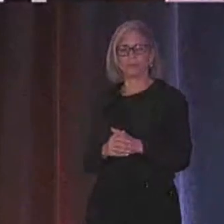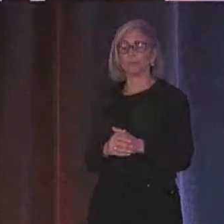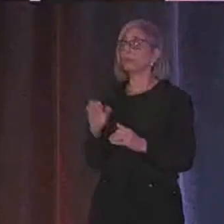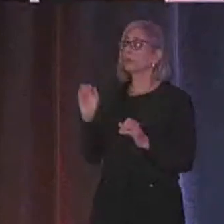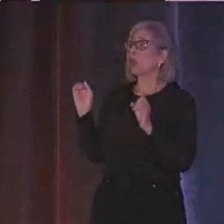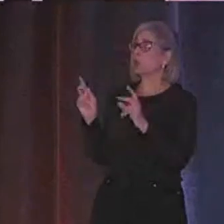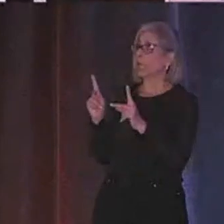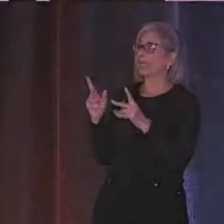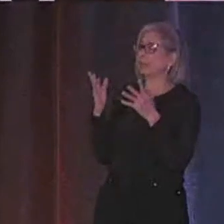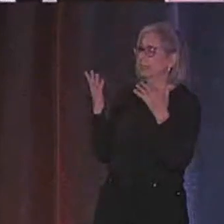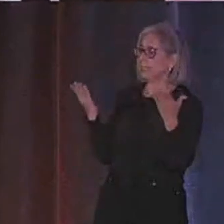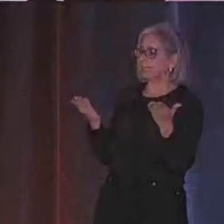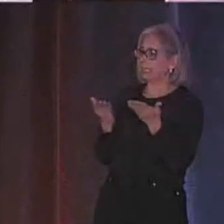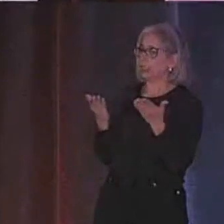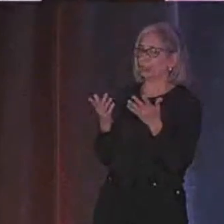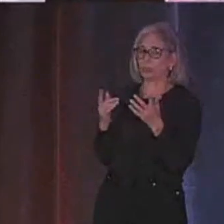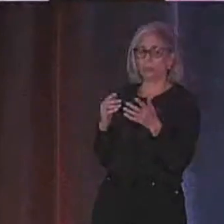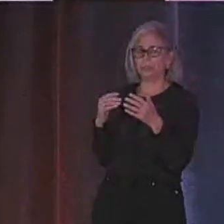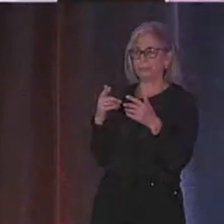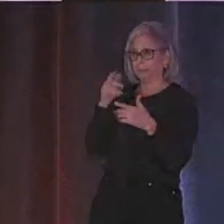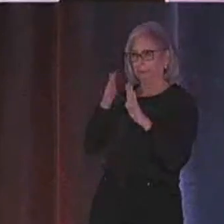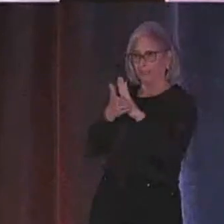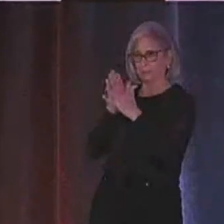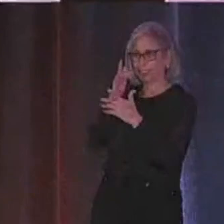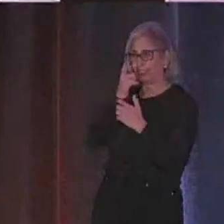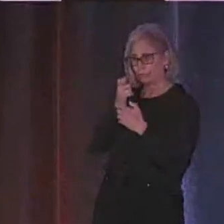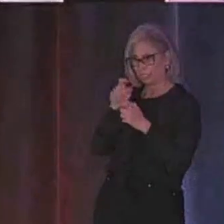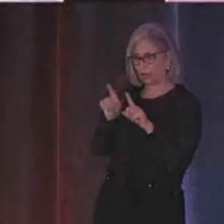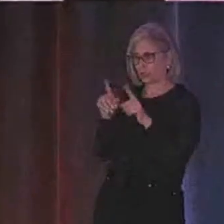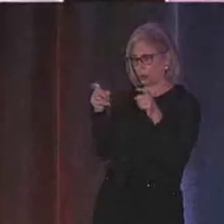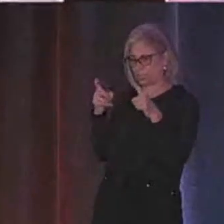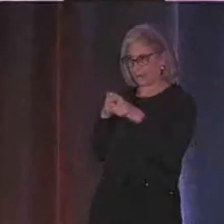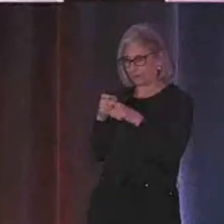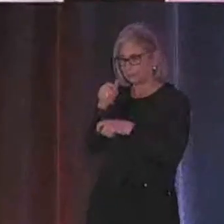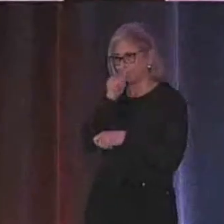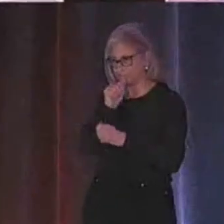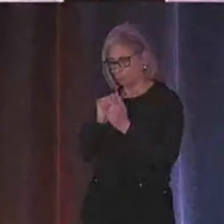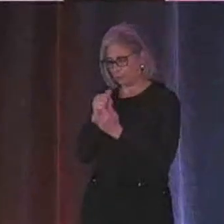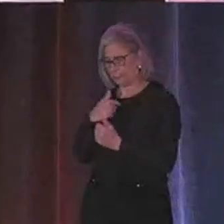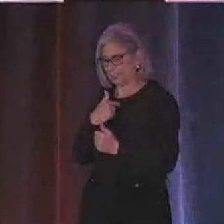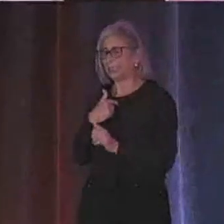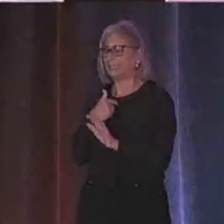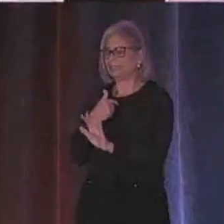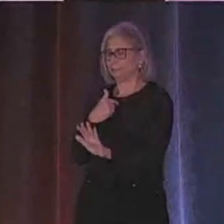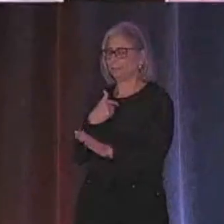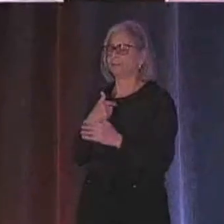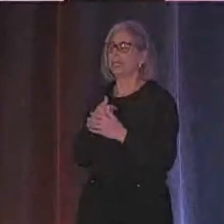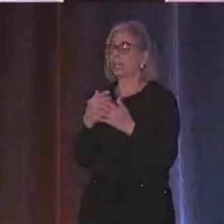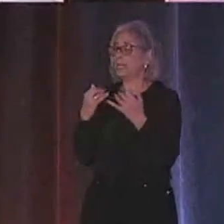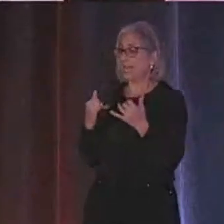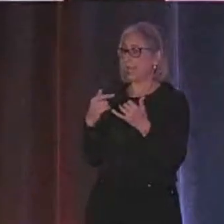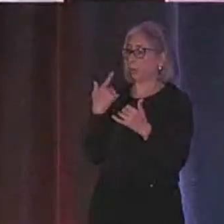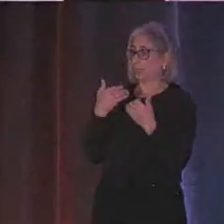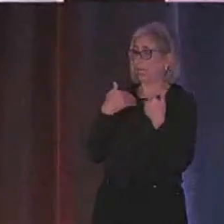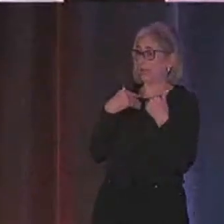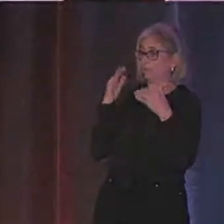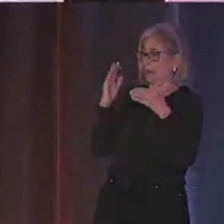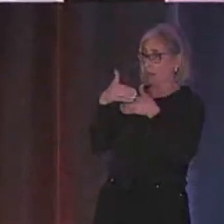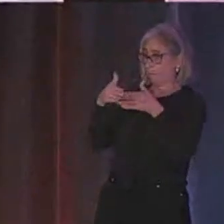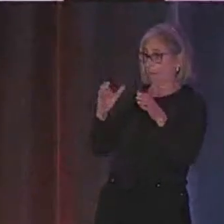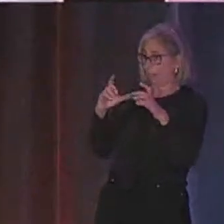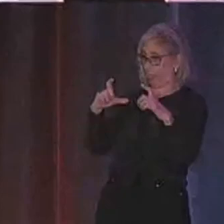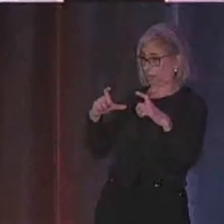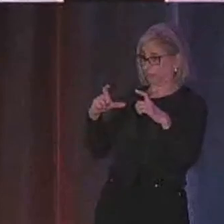Okay, so here's where it starts to get interesting and also complicated, so bear with me here. So now that we have our block, we got to